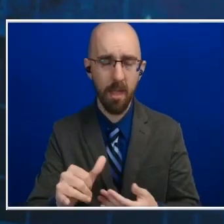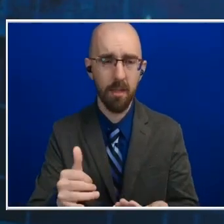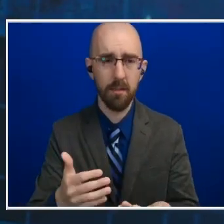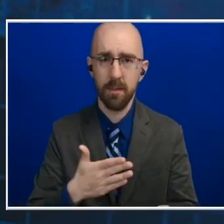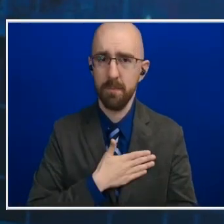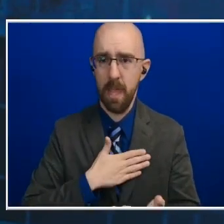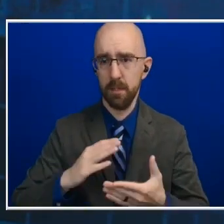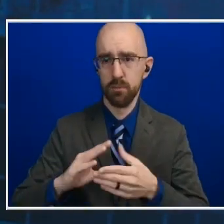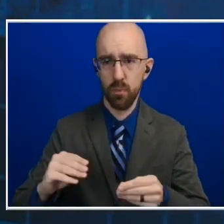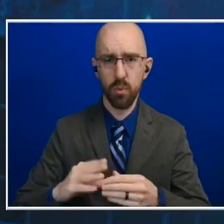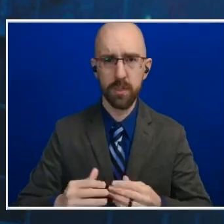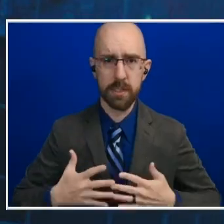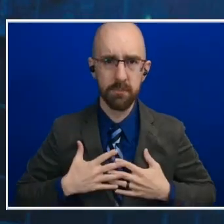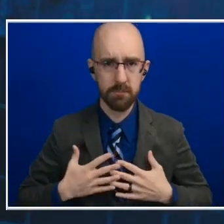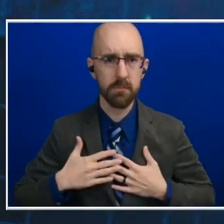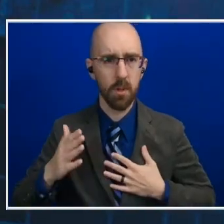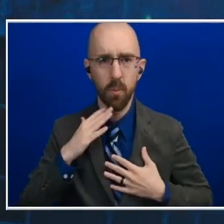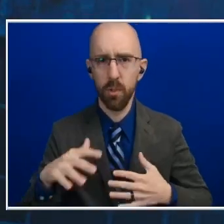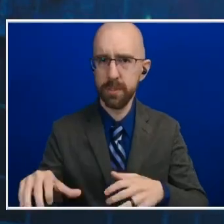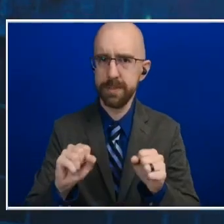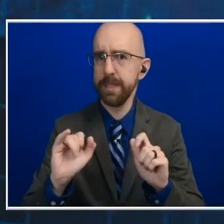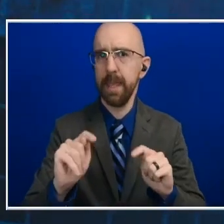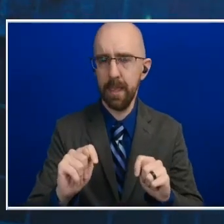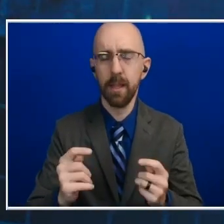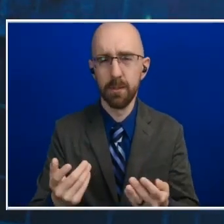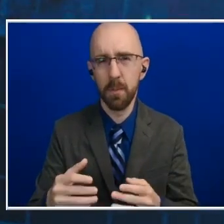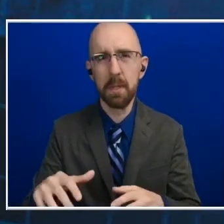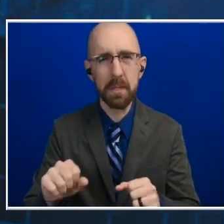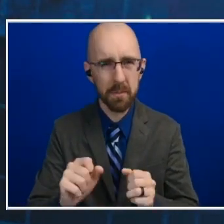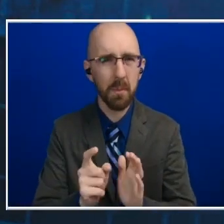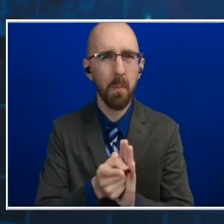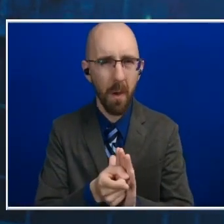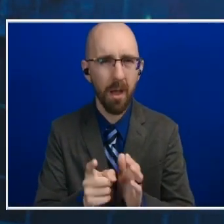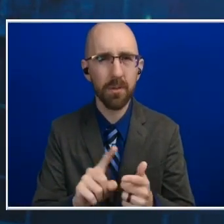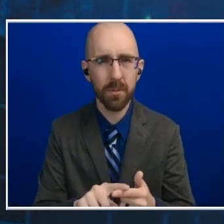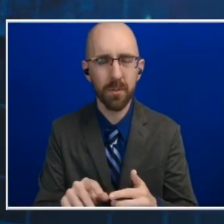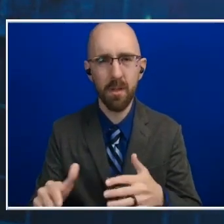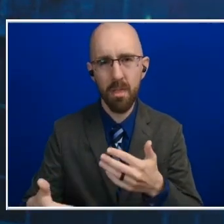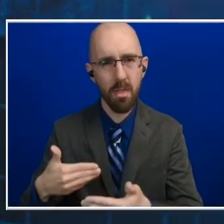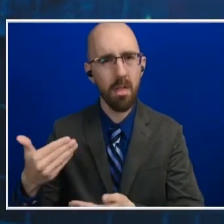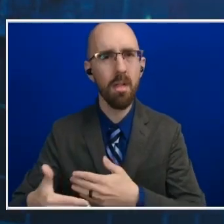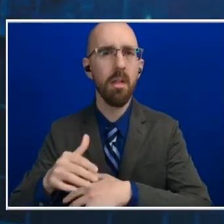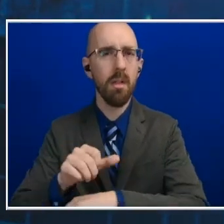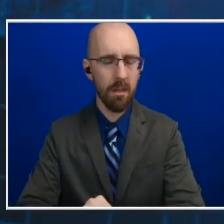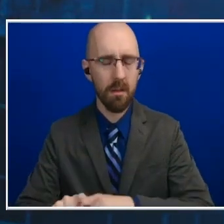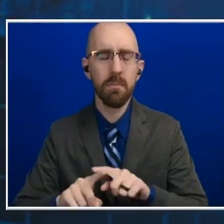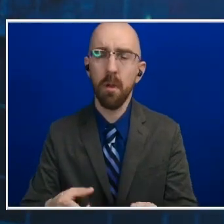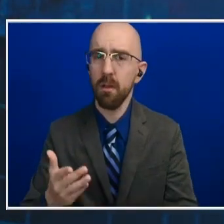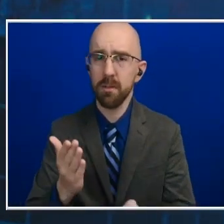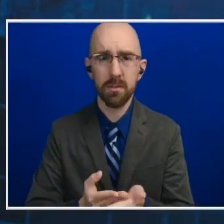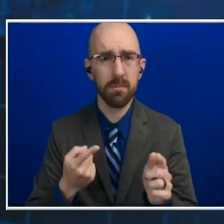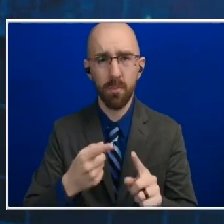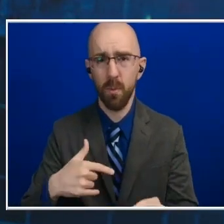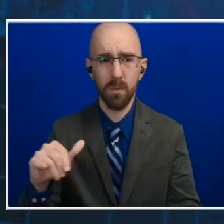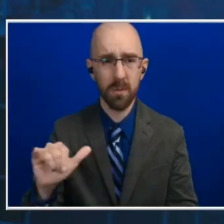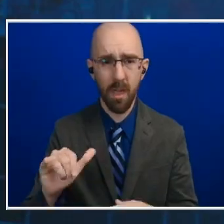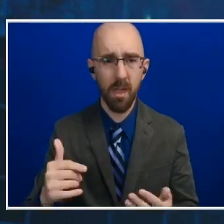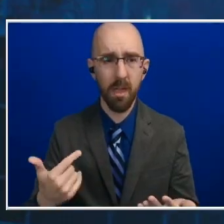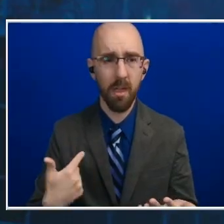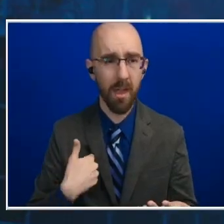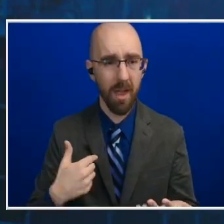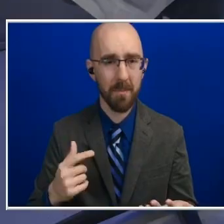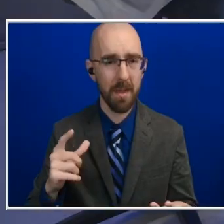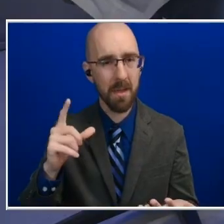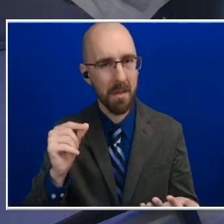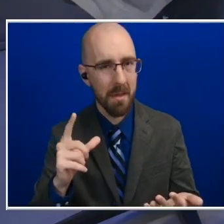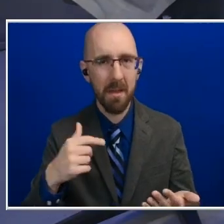going to take it. So it took a little bit to, you know, get used to it, but at some point I was just like, you know what, I'm winking at everybody now, having a little fun.